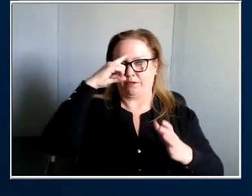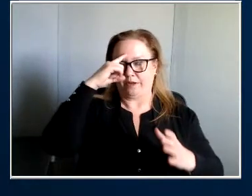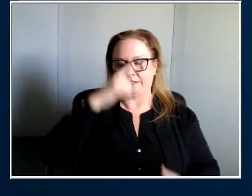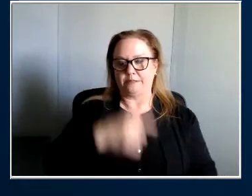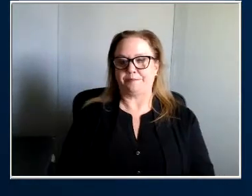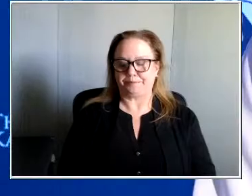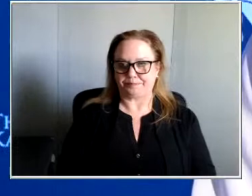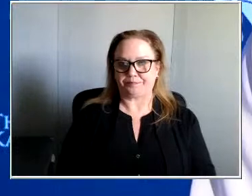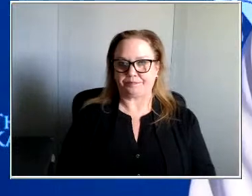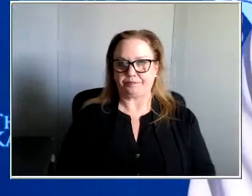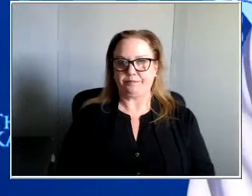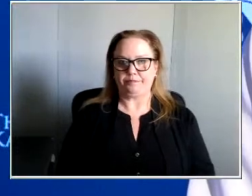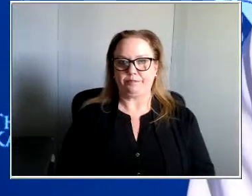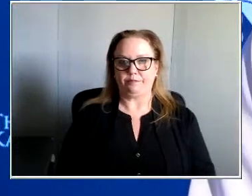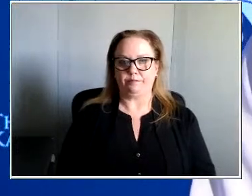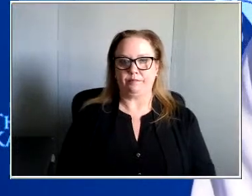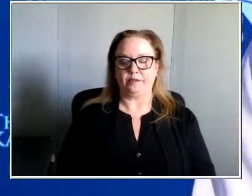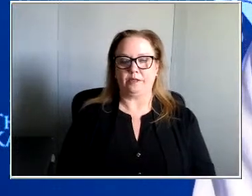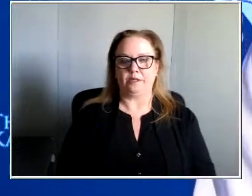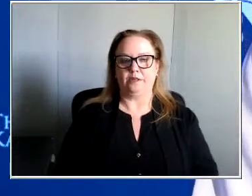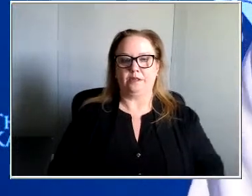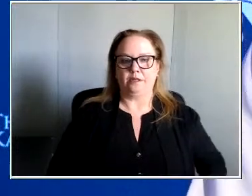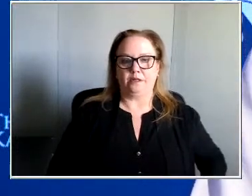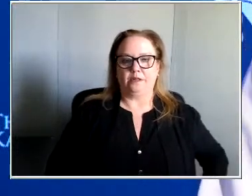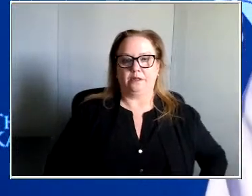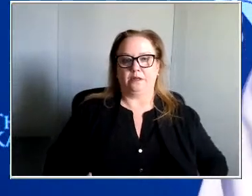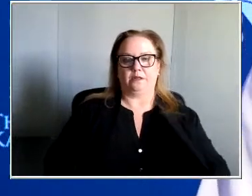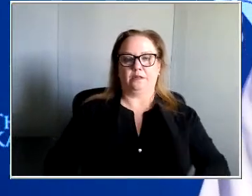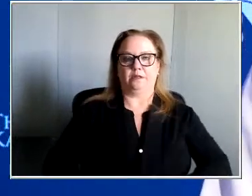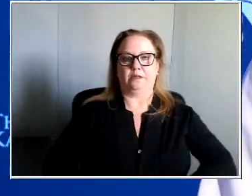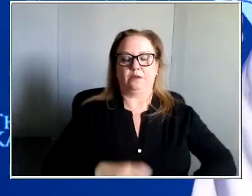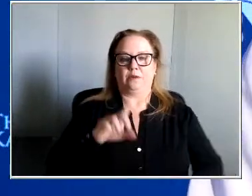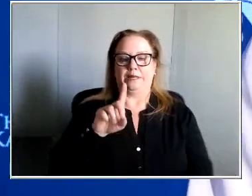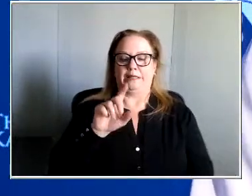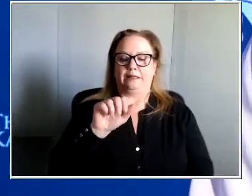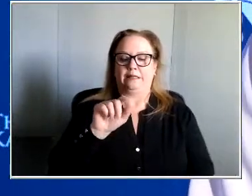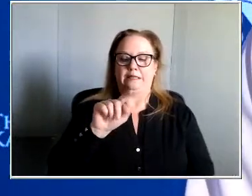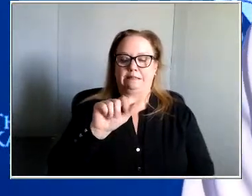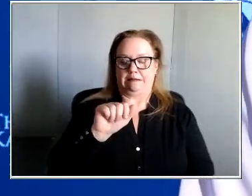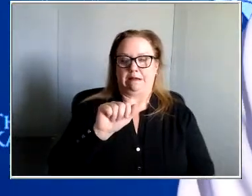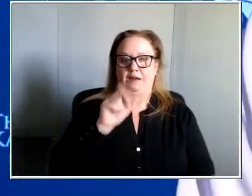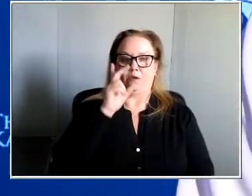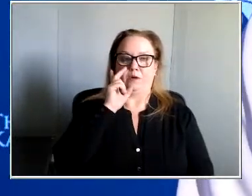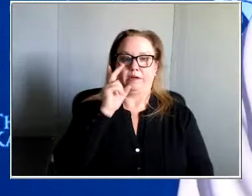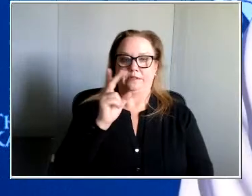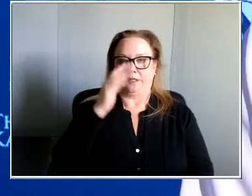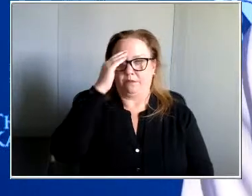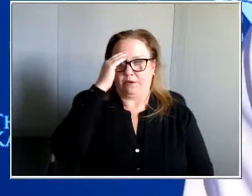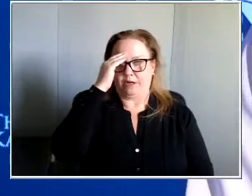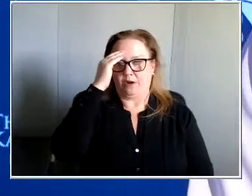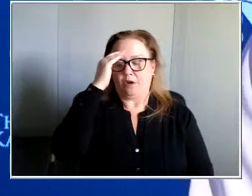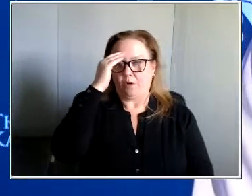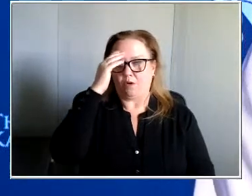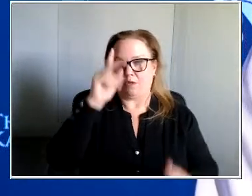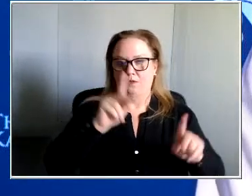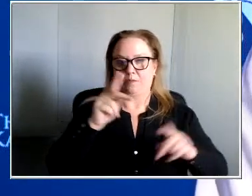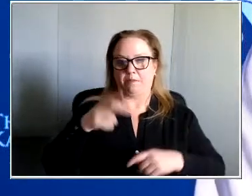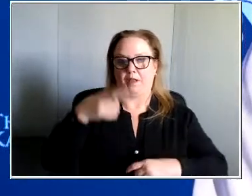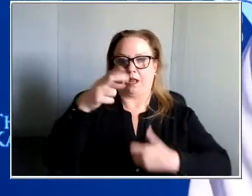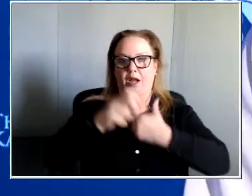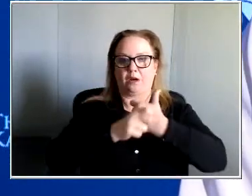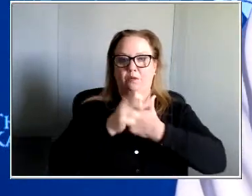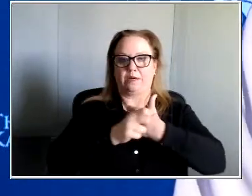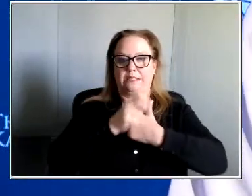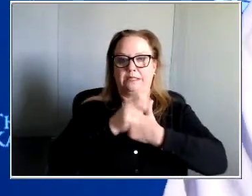know, I think with all of the data that we have taken in, we certainly know those people that are at highest risk of